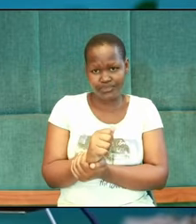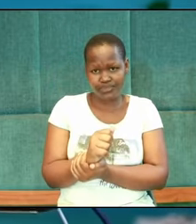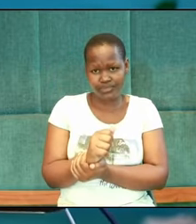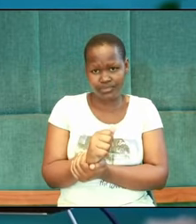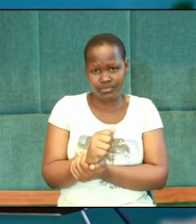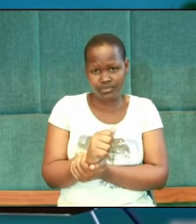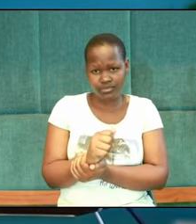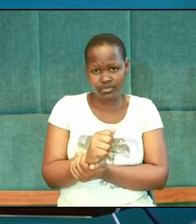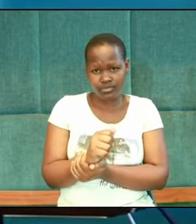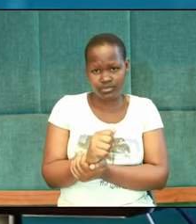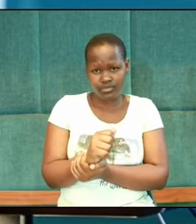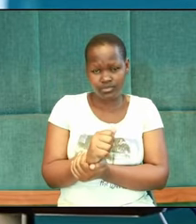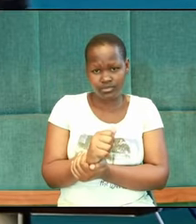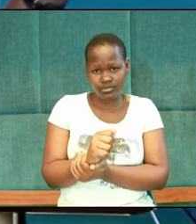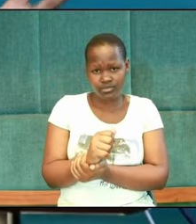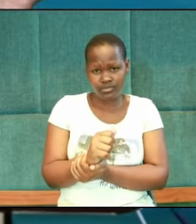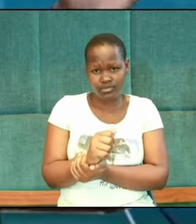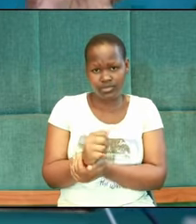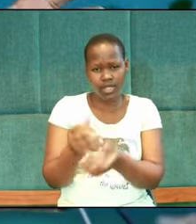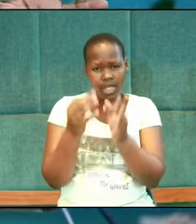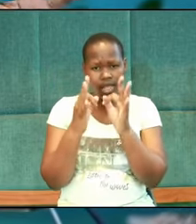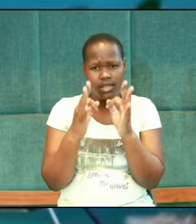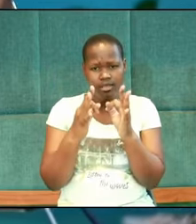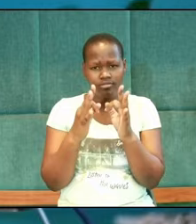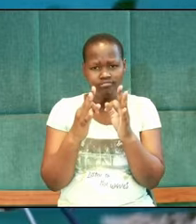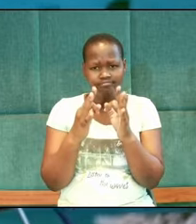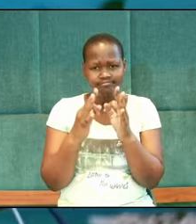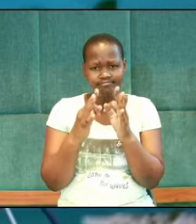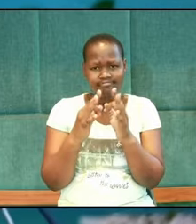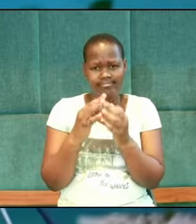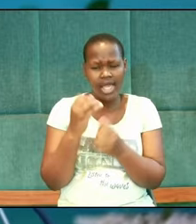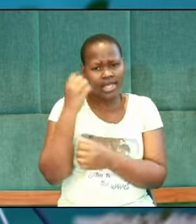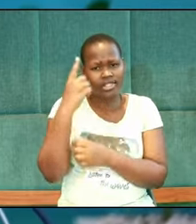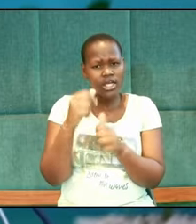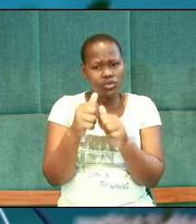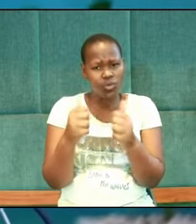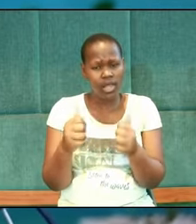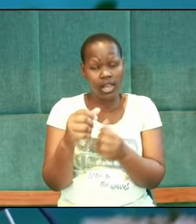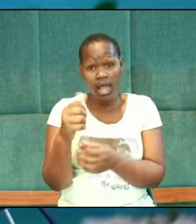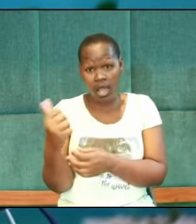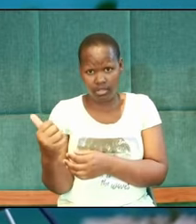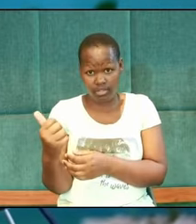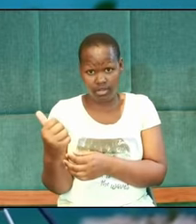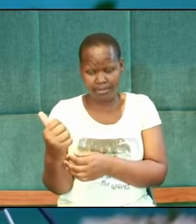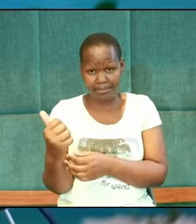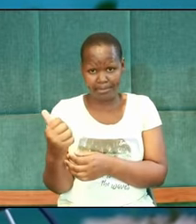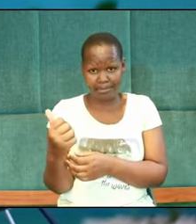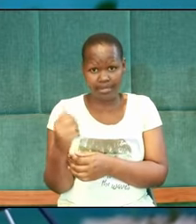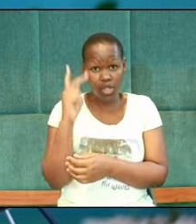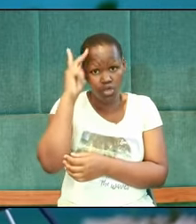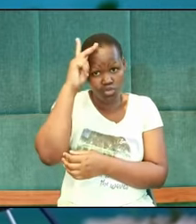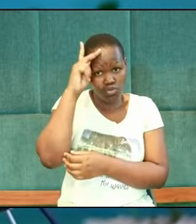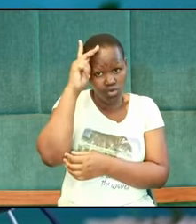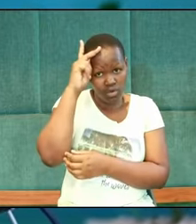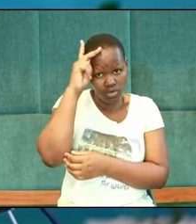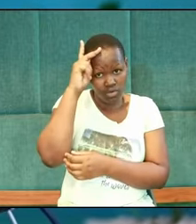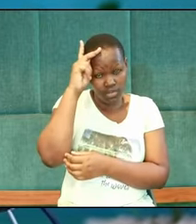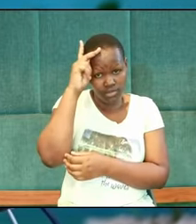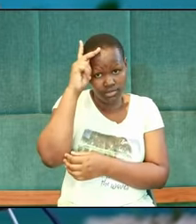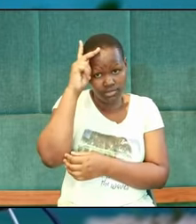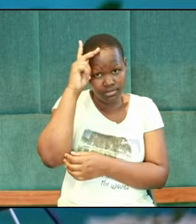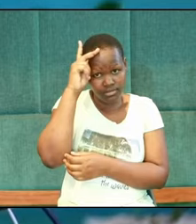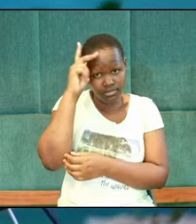There is a slight difference. In fact, if you want to put it in perspective, another form of it is, knowledge is a unique